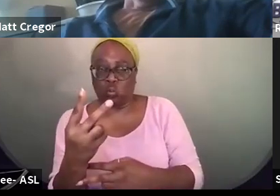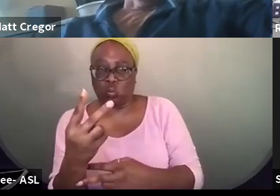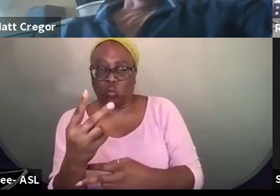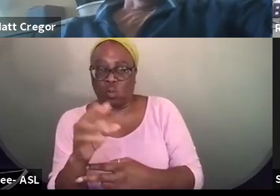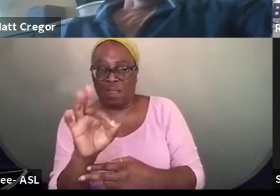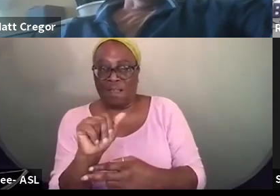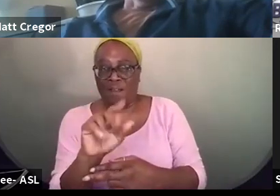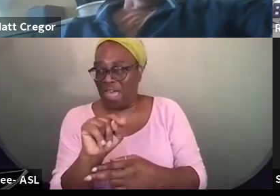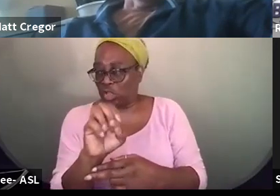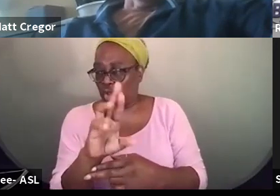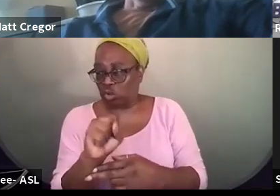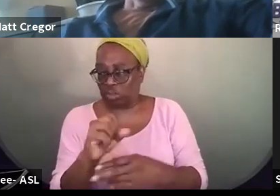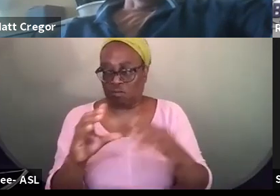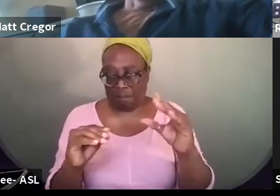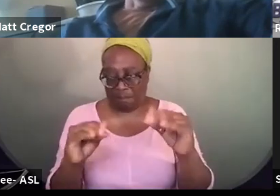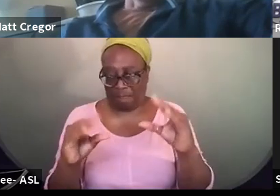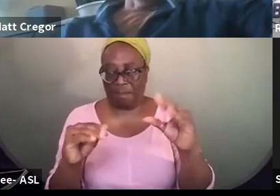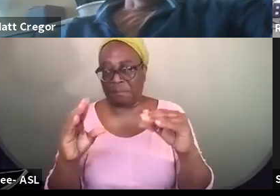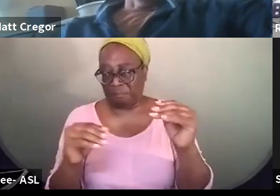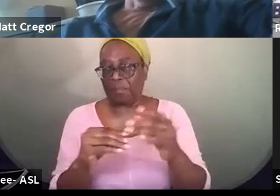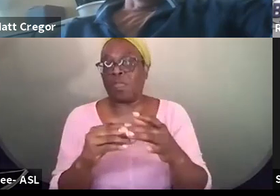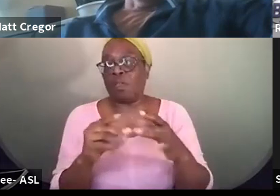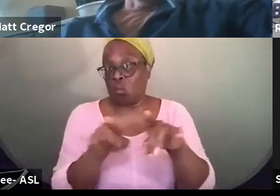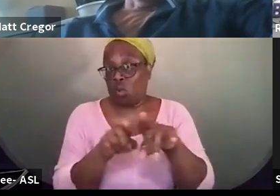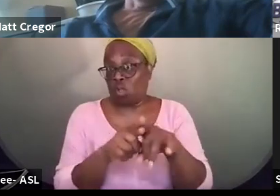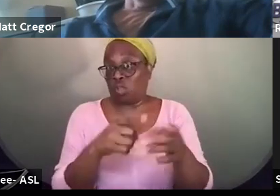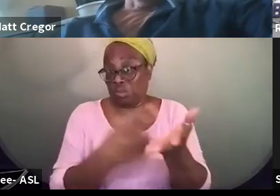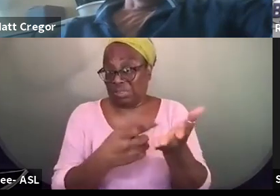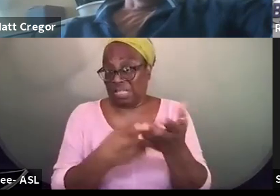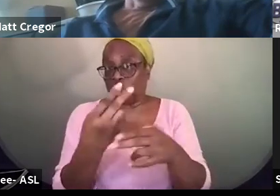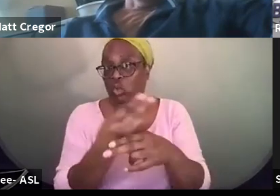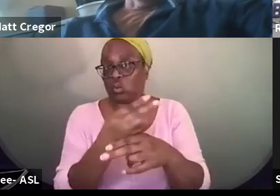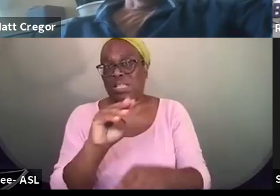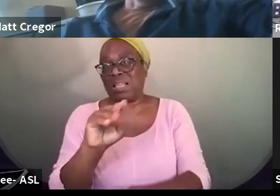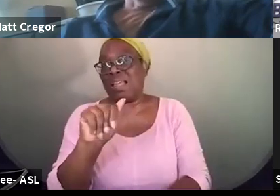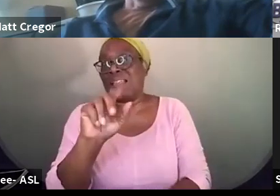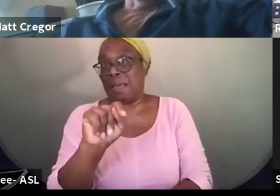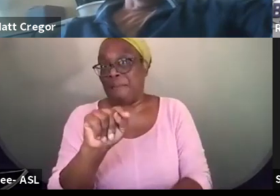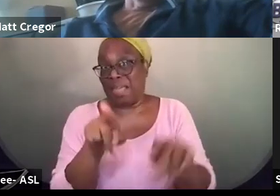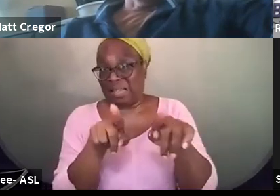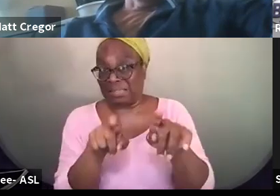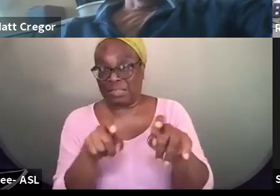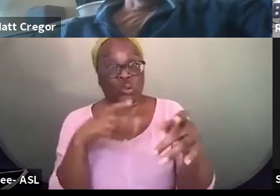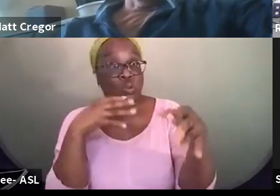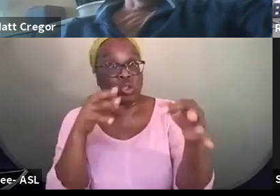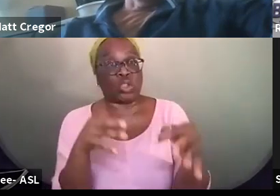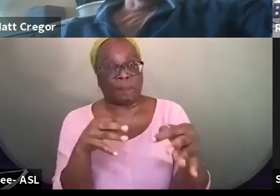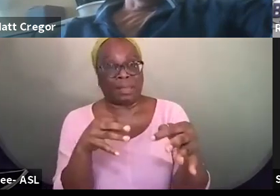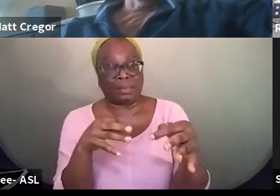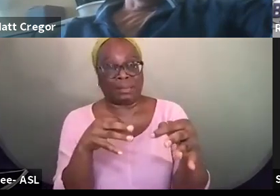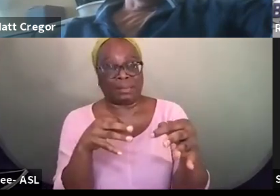We also have discussed using the MAT test to determine a threshold